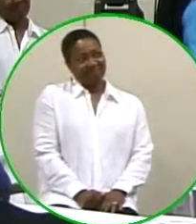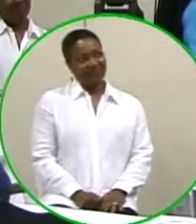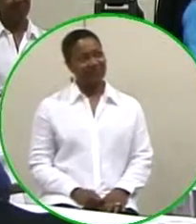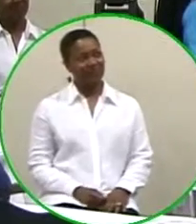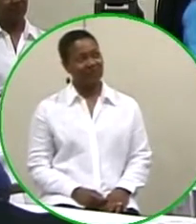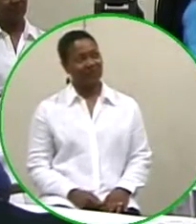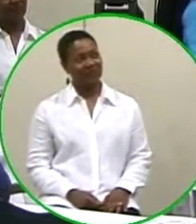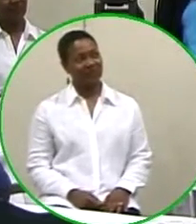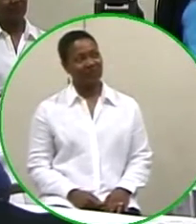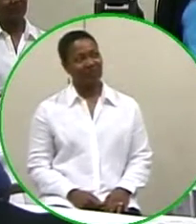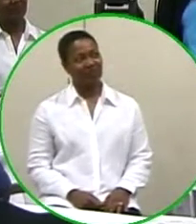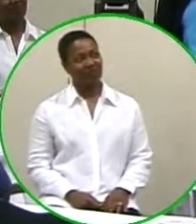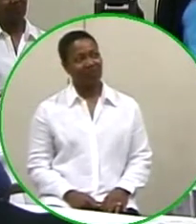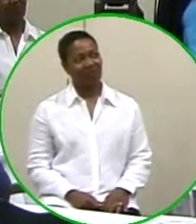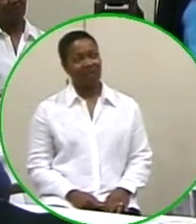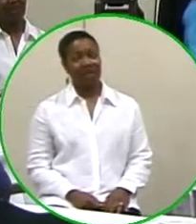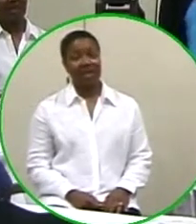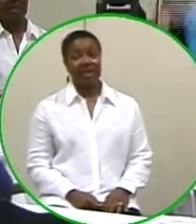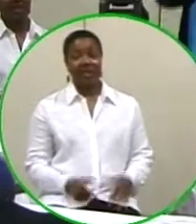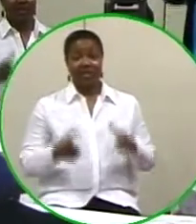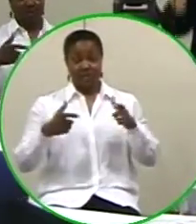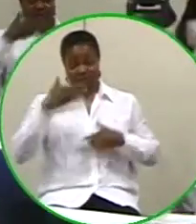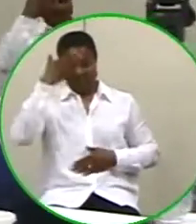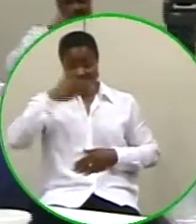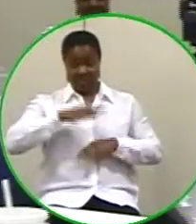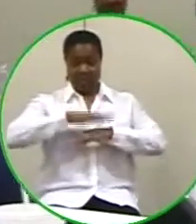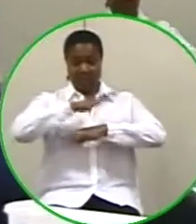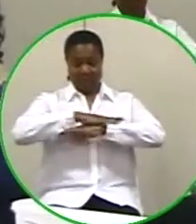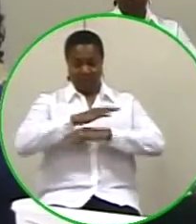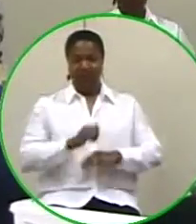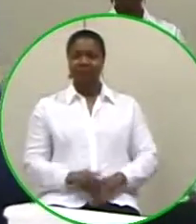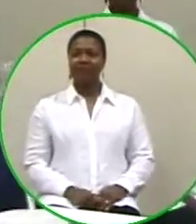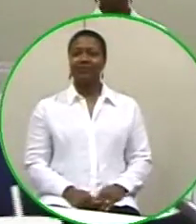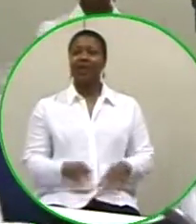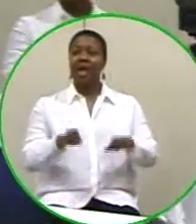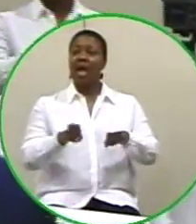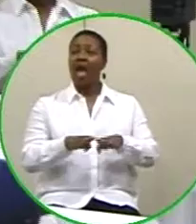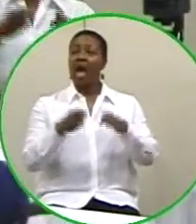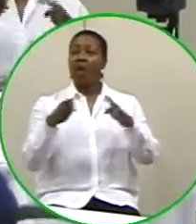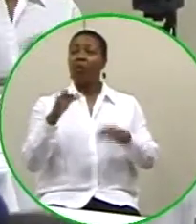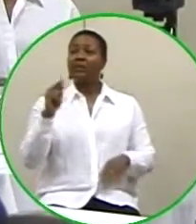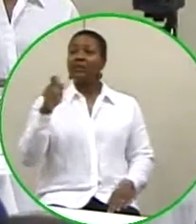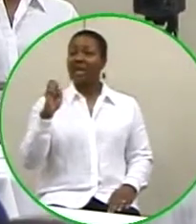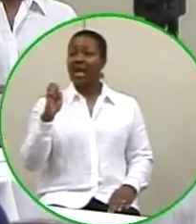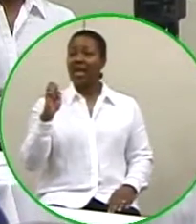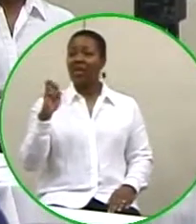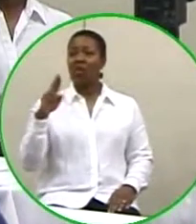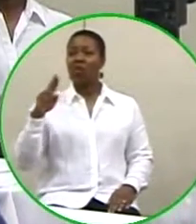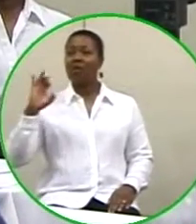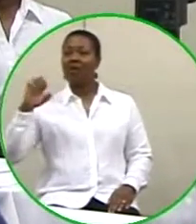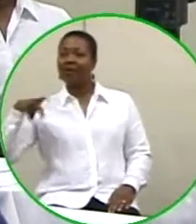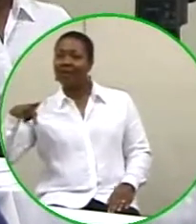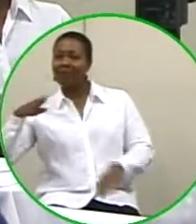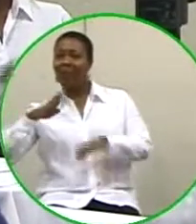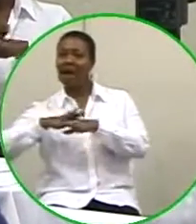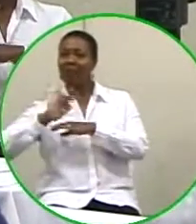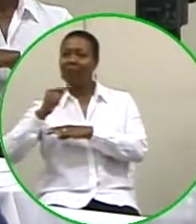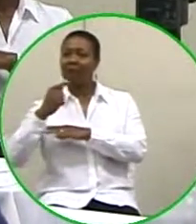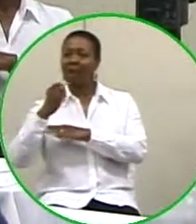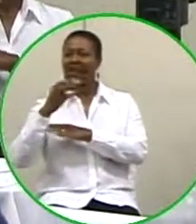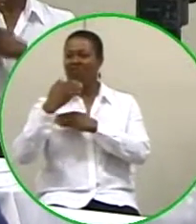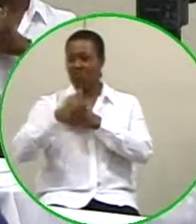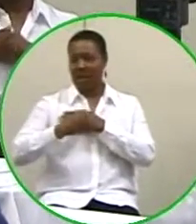here. Thanks. So we put the plate in front of us on the table. Open, tie, or clip on bag of